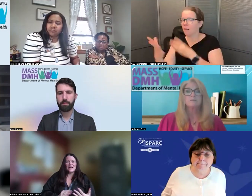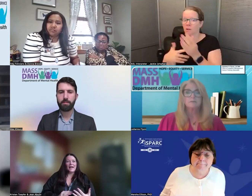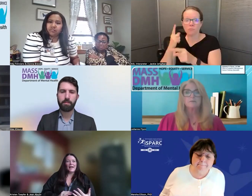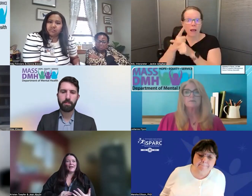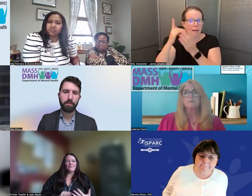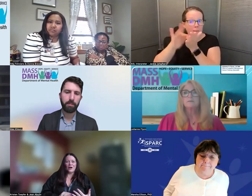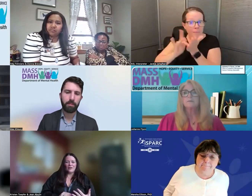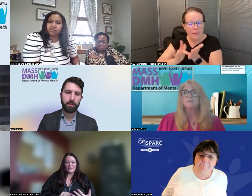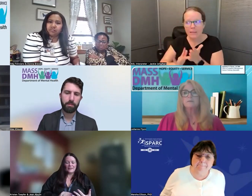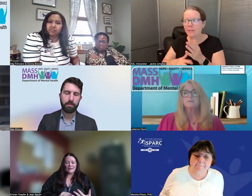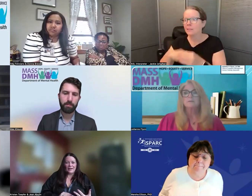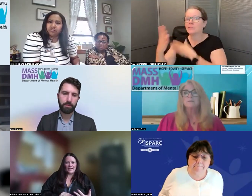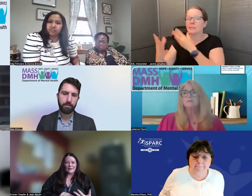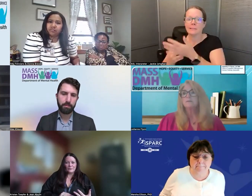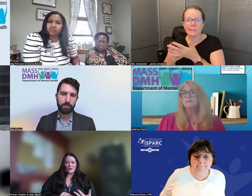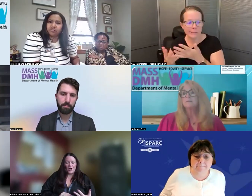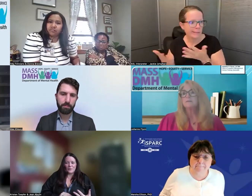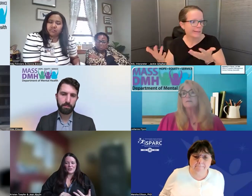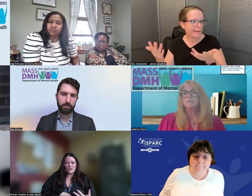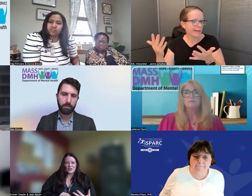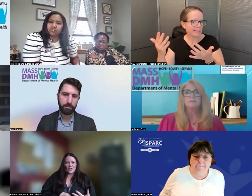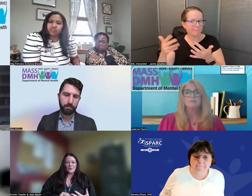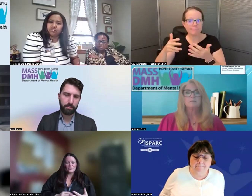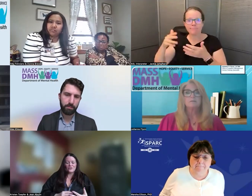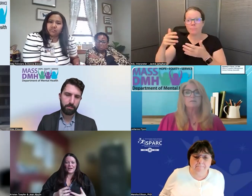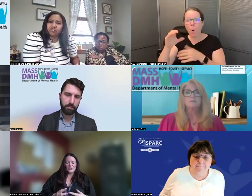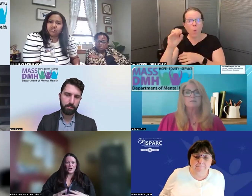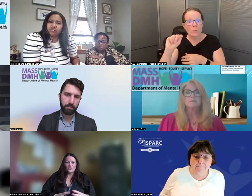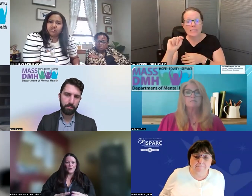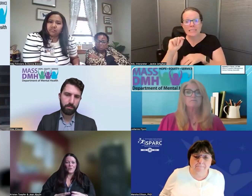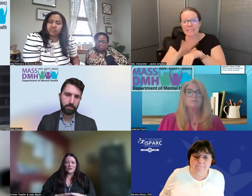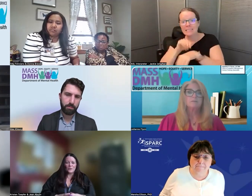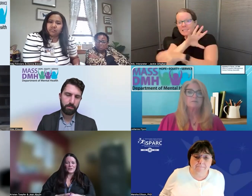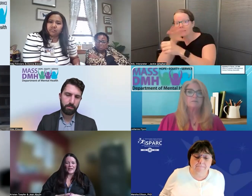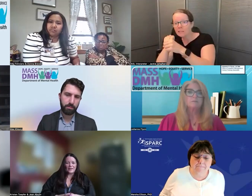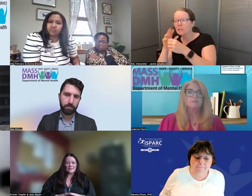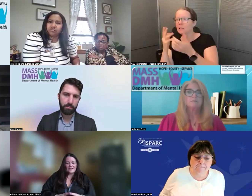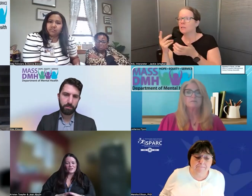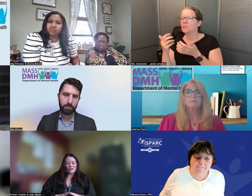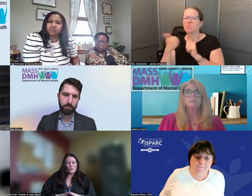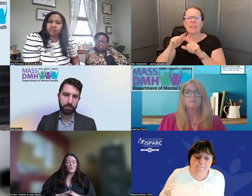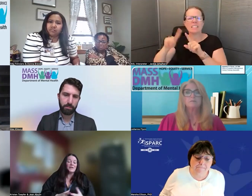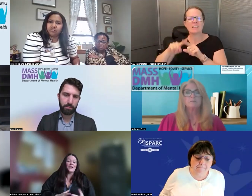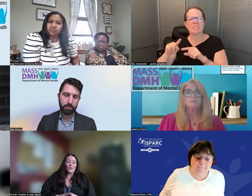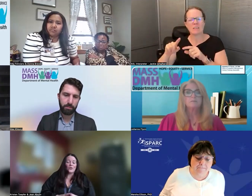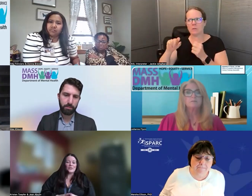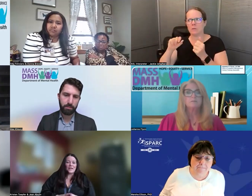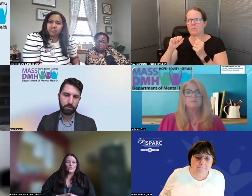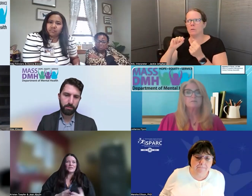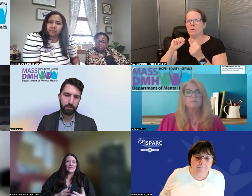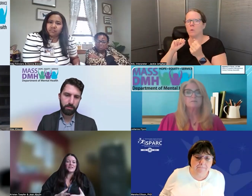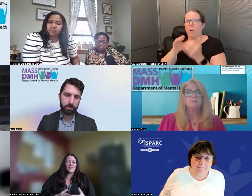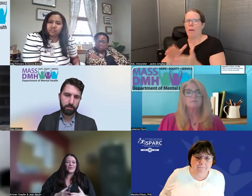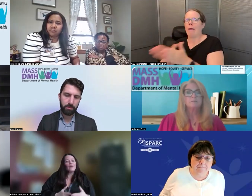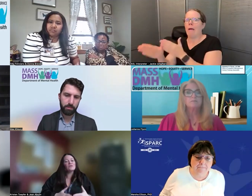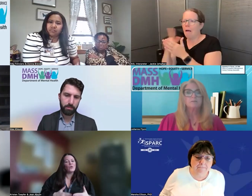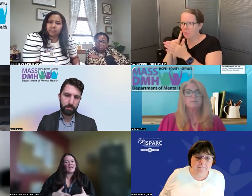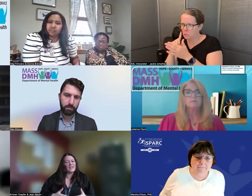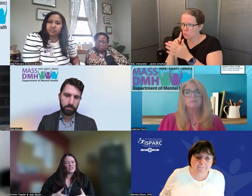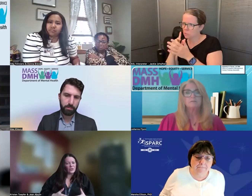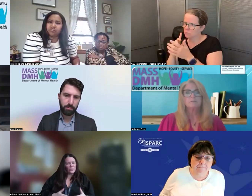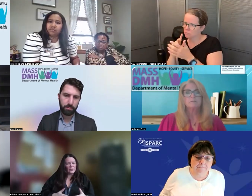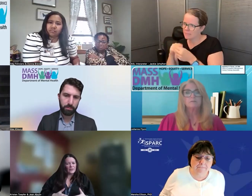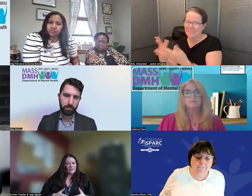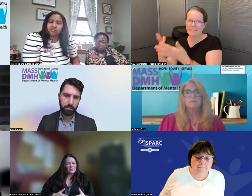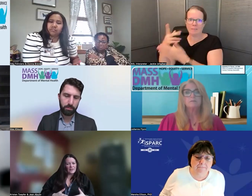medications, involving occupational therapy, trying to do all these modalities. And we were meeting him where he was at. So it was nice to hear that was